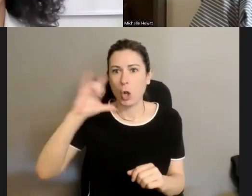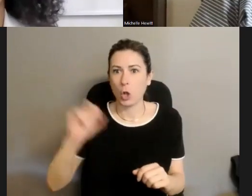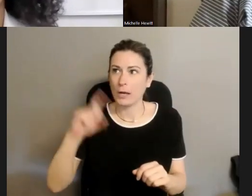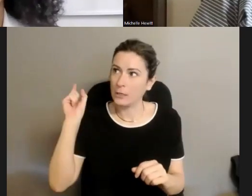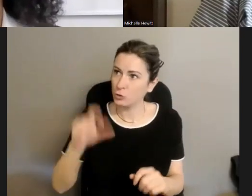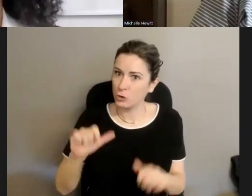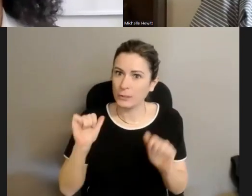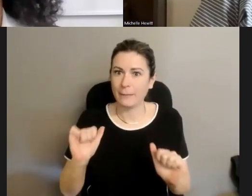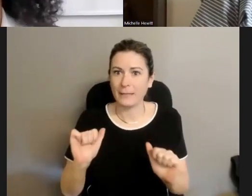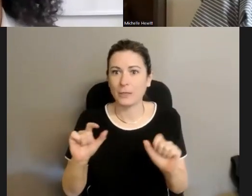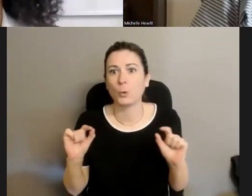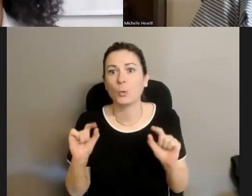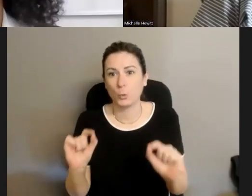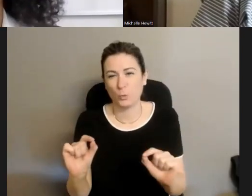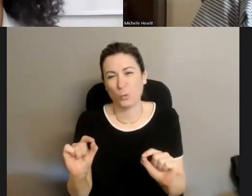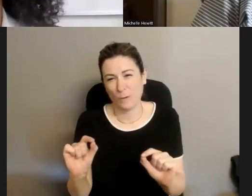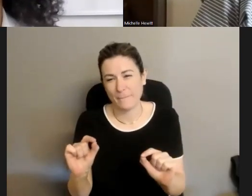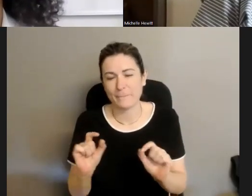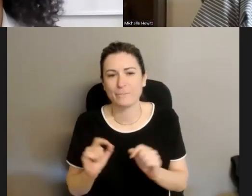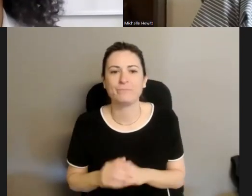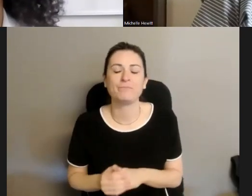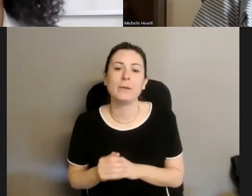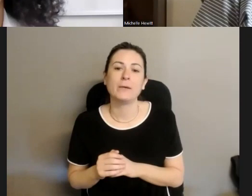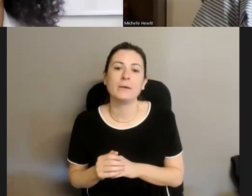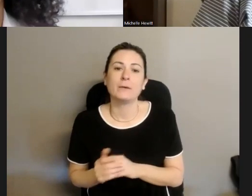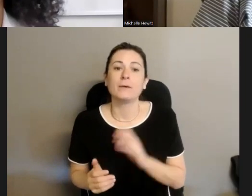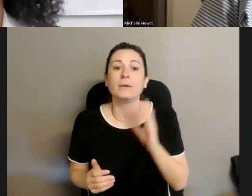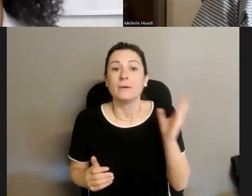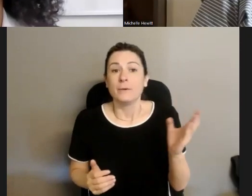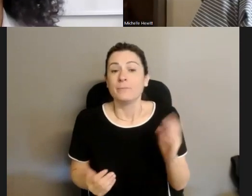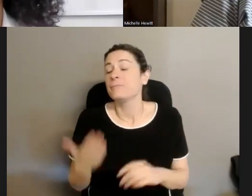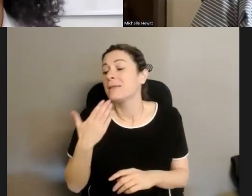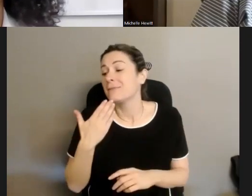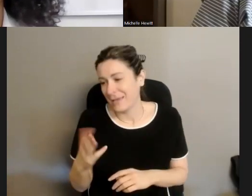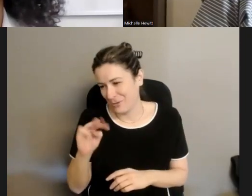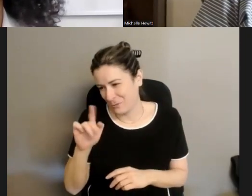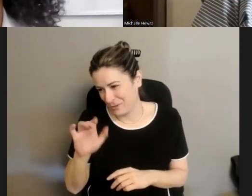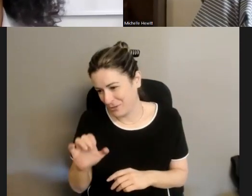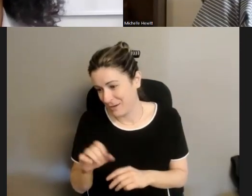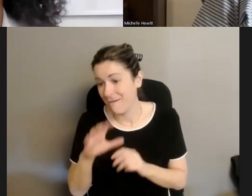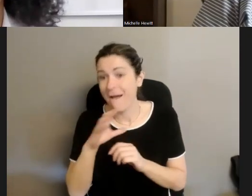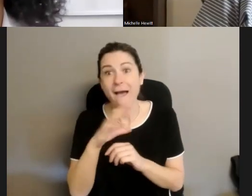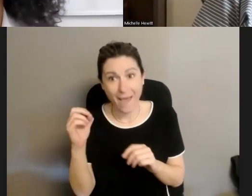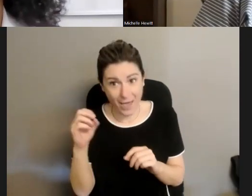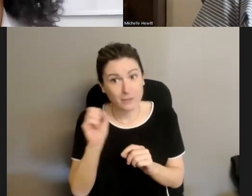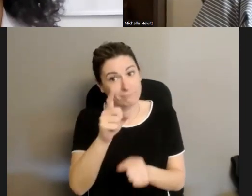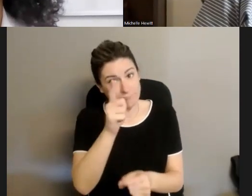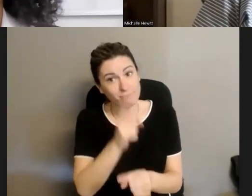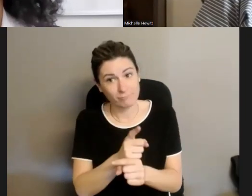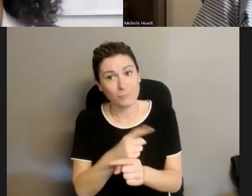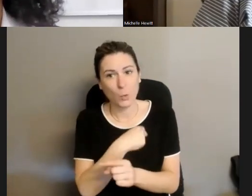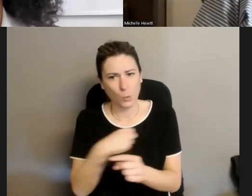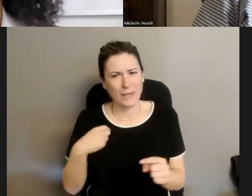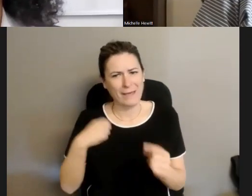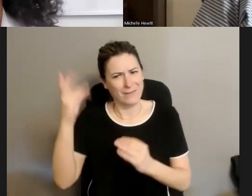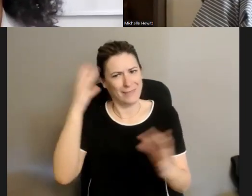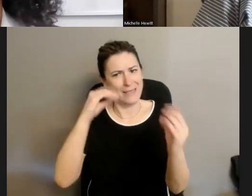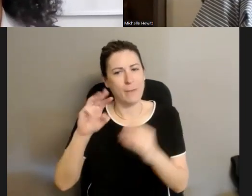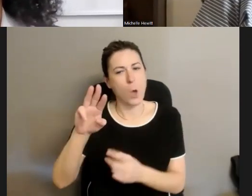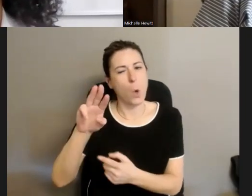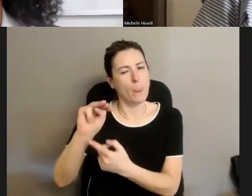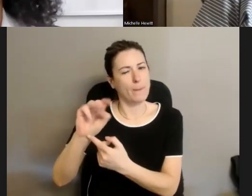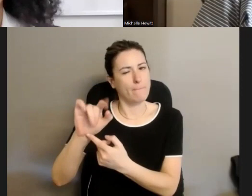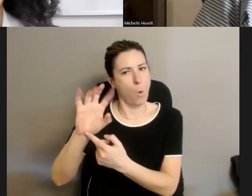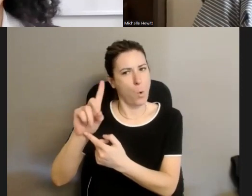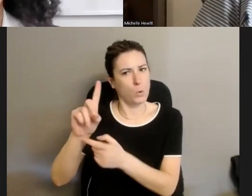much for sharing, Michelle. And I think we also have to maybe question the mold and how the structures that we have in place aren't working. A lot of people